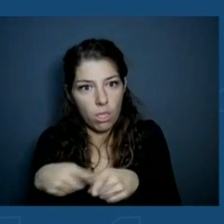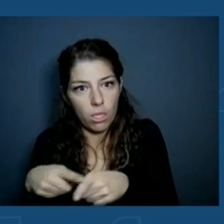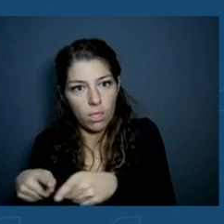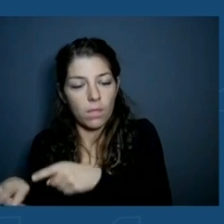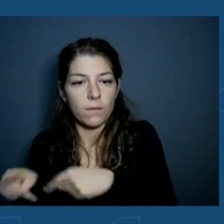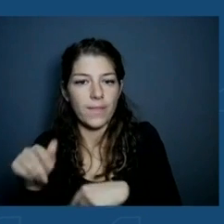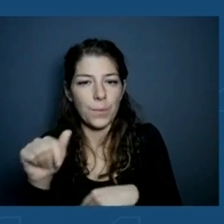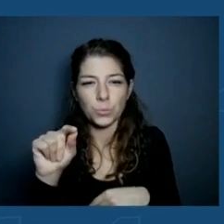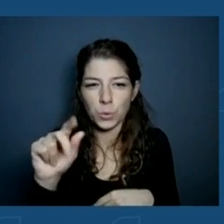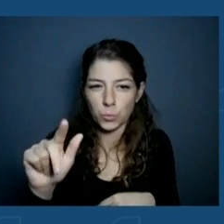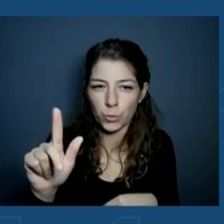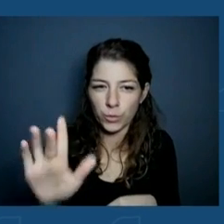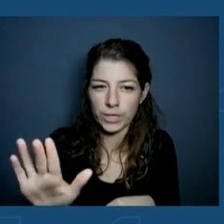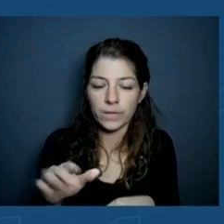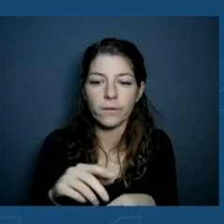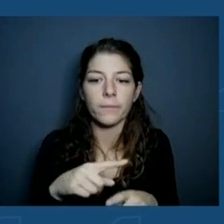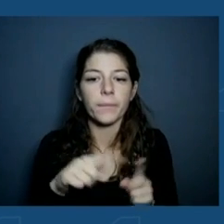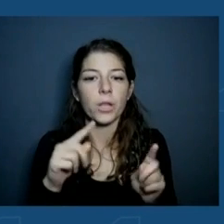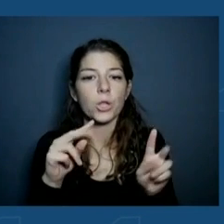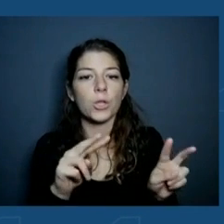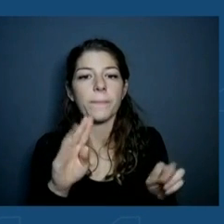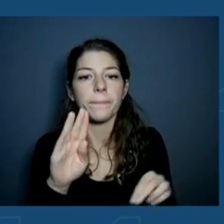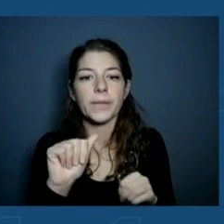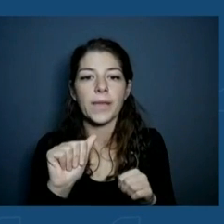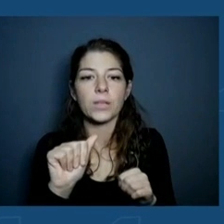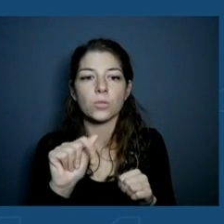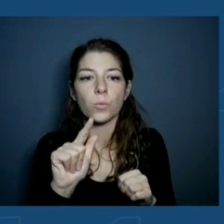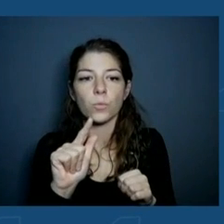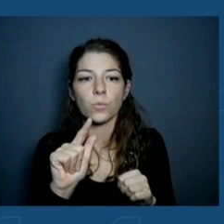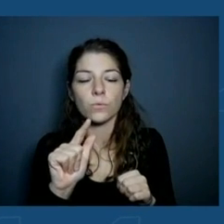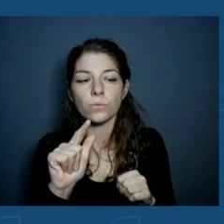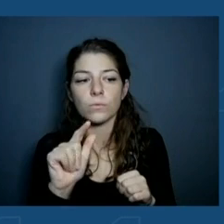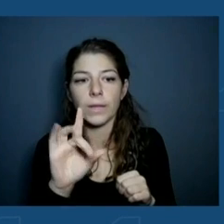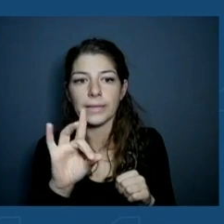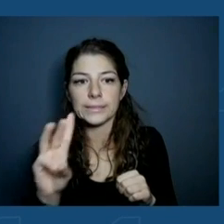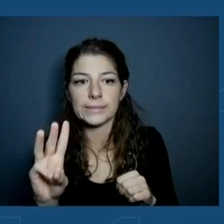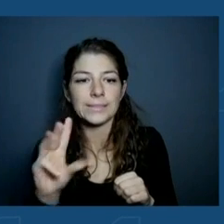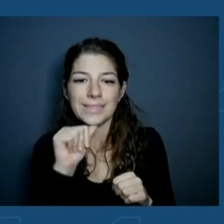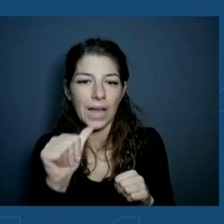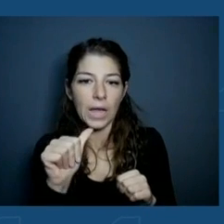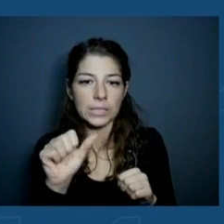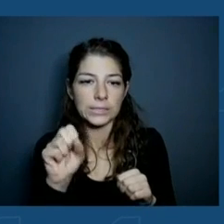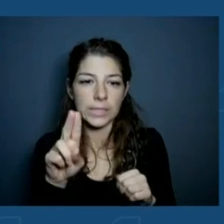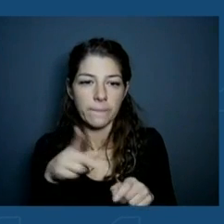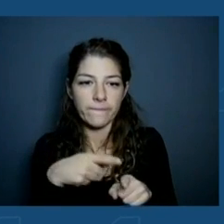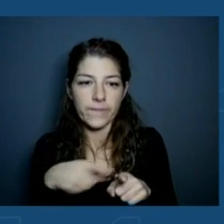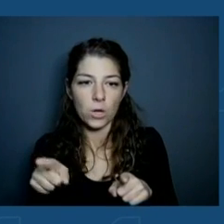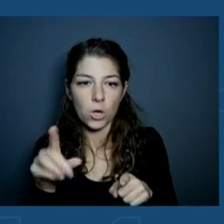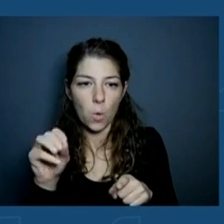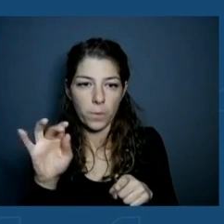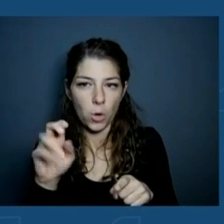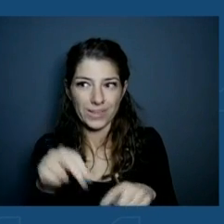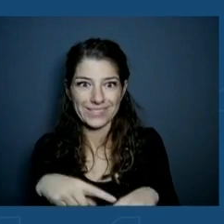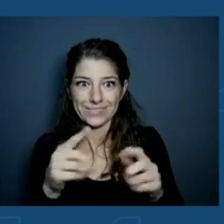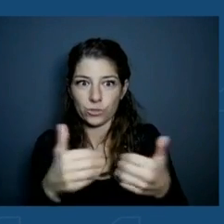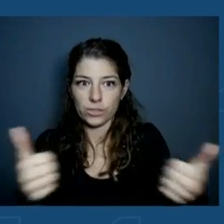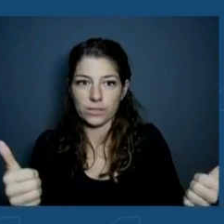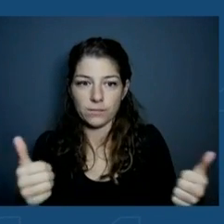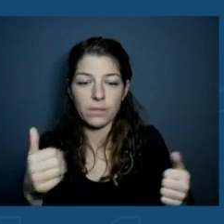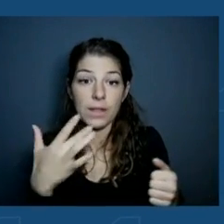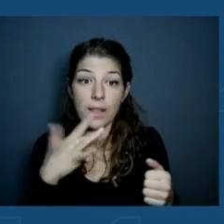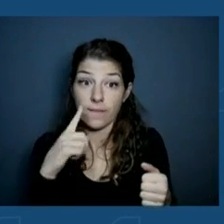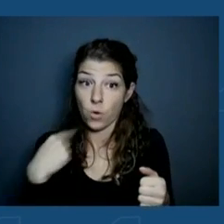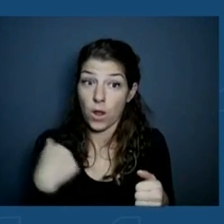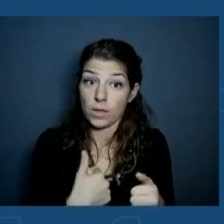about. But when you look at BA.286, it's actually not a subvariant of Omicron. It's different. However, fortunate for us, the new tool we